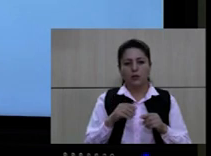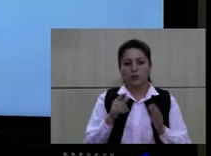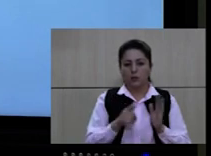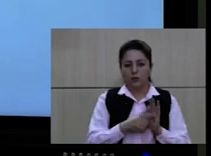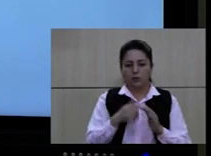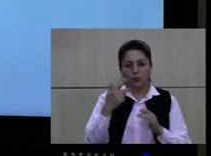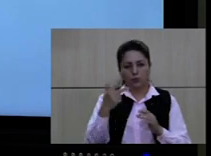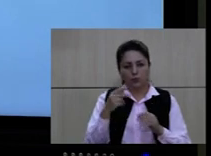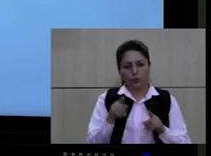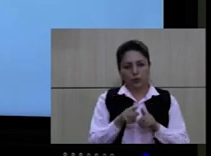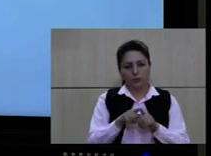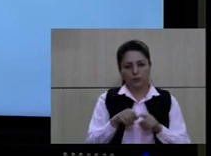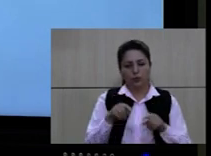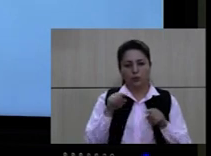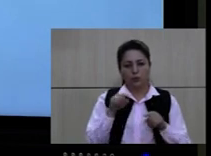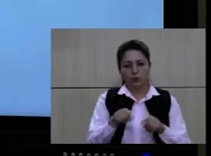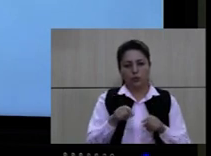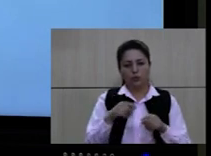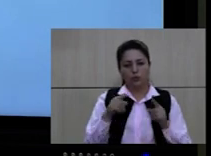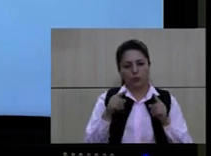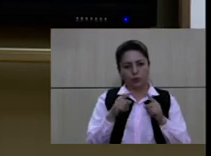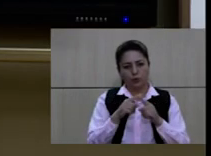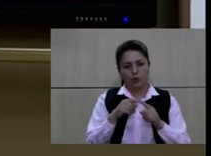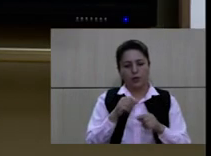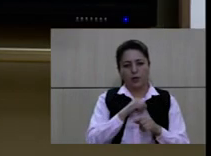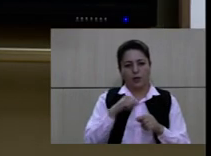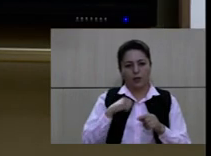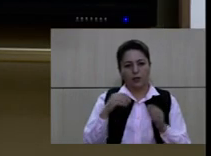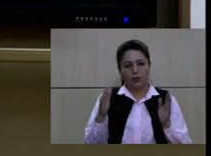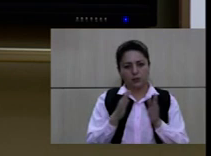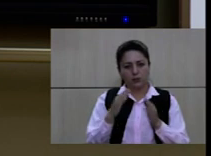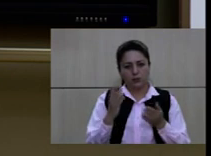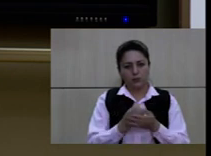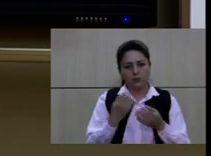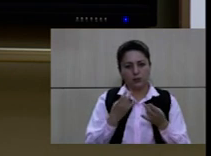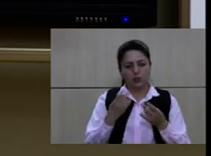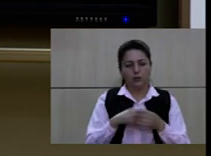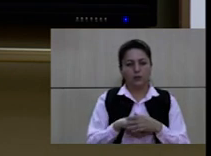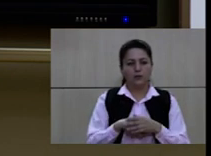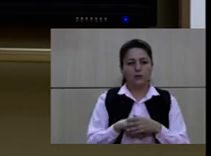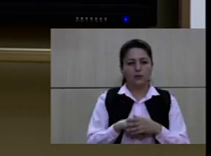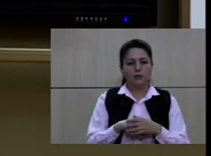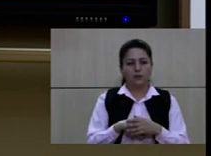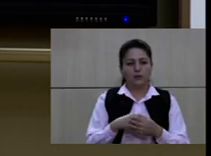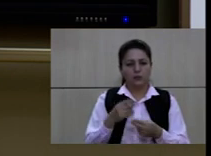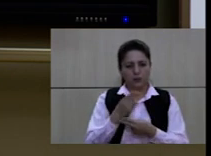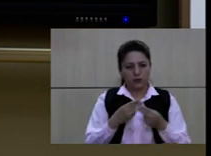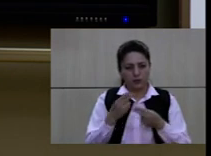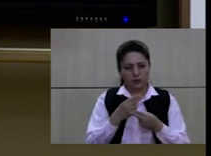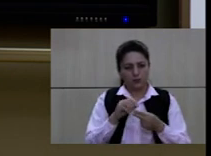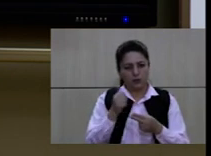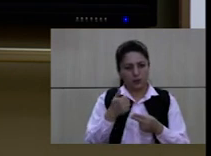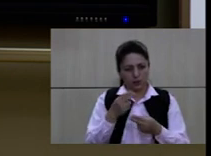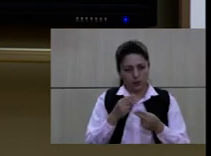7:3 kabi. Shu burchaklardan eng kichigini toping. Demak, chizmani chizib